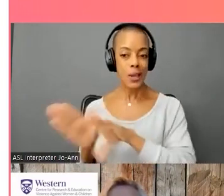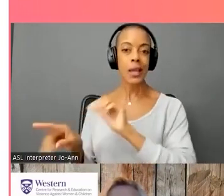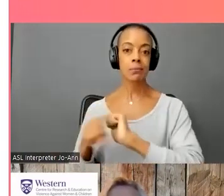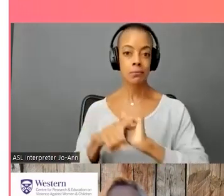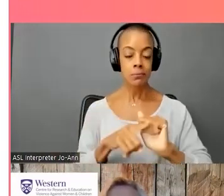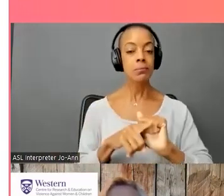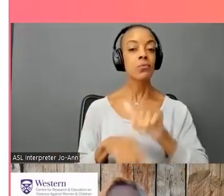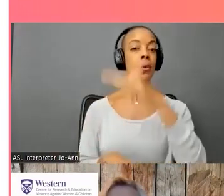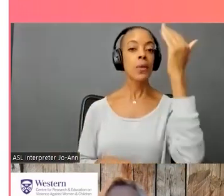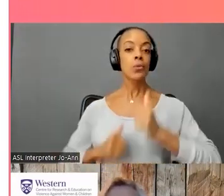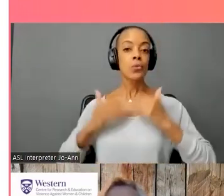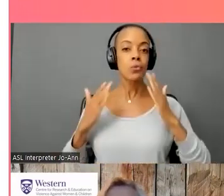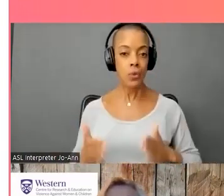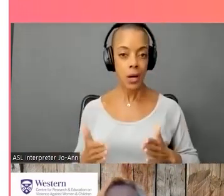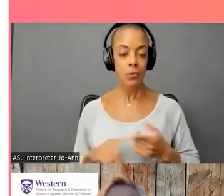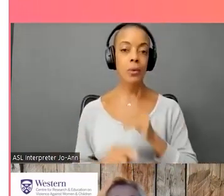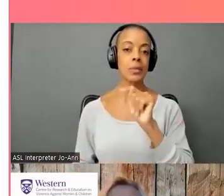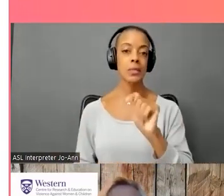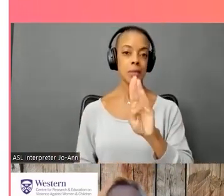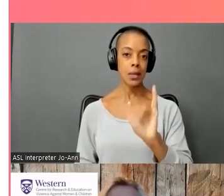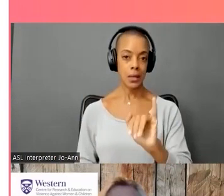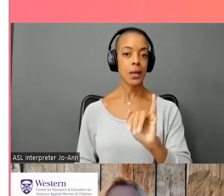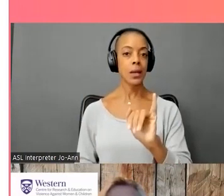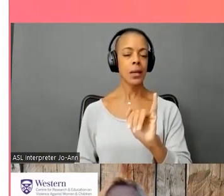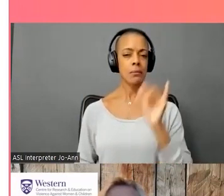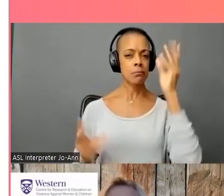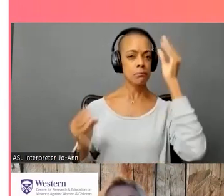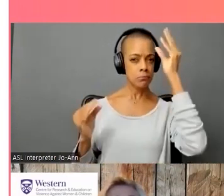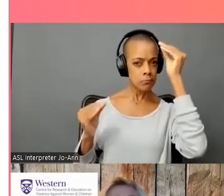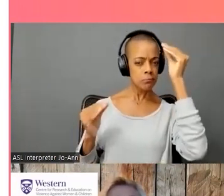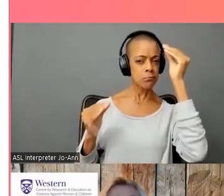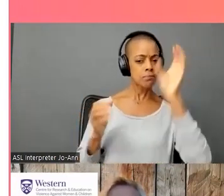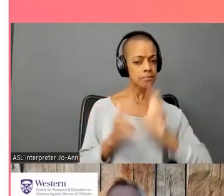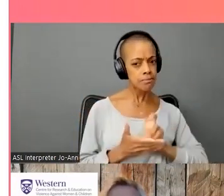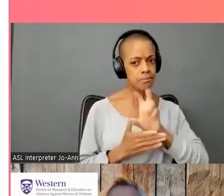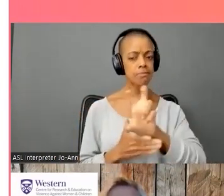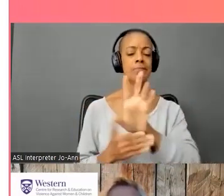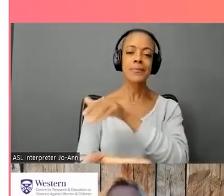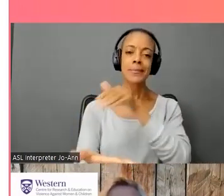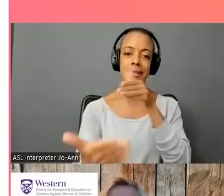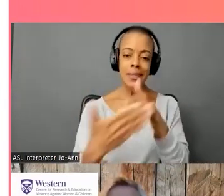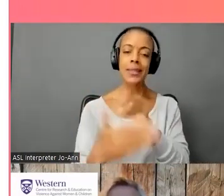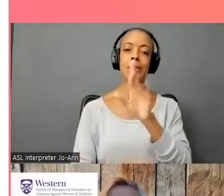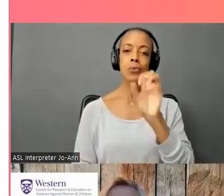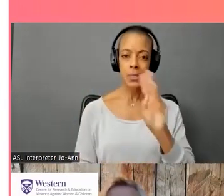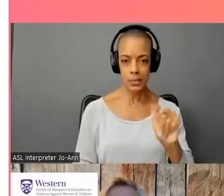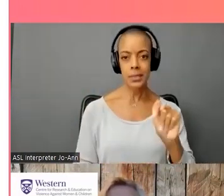Black survivors of TBI and considerations for investment in anti-racist care.